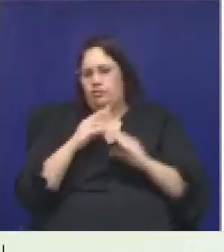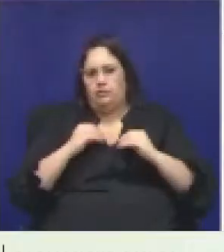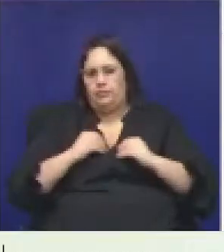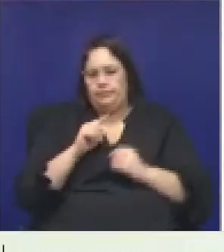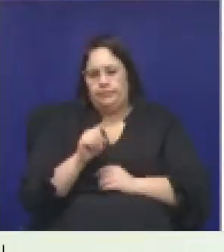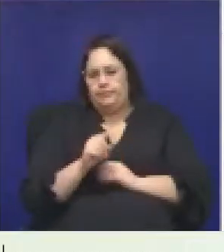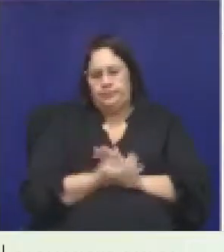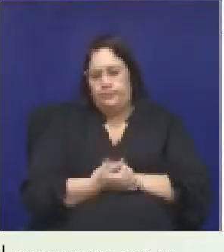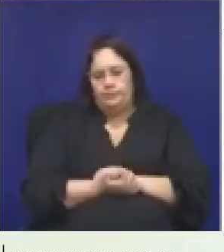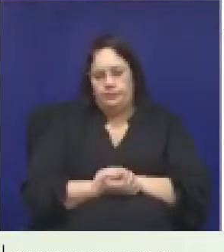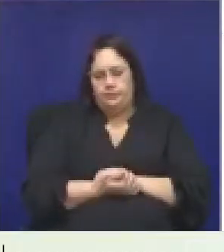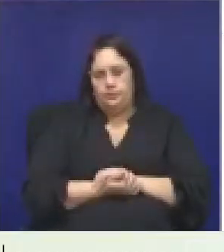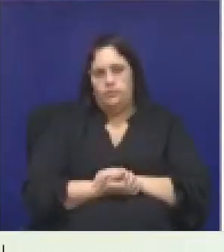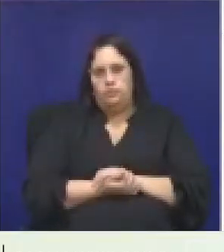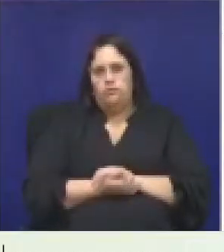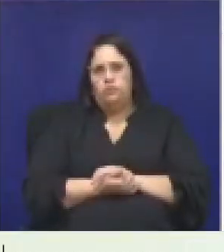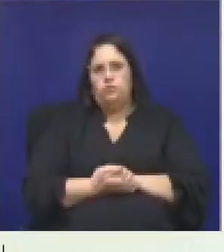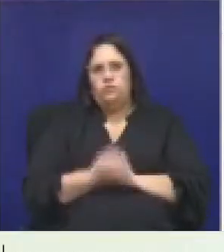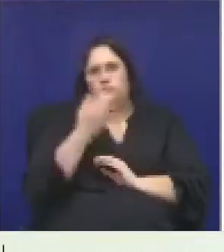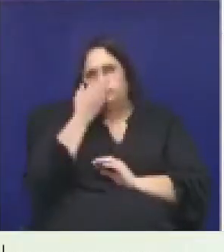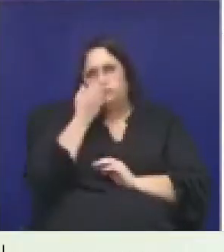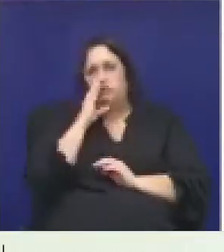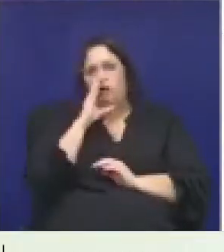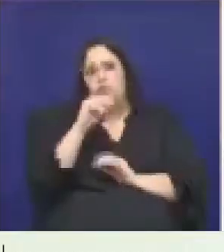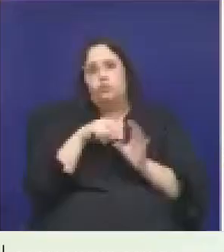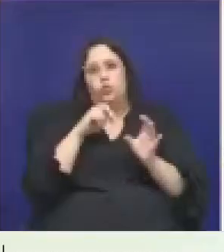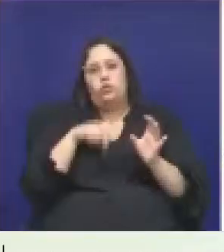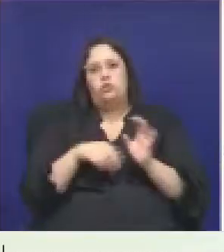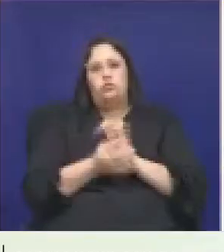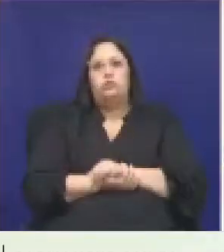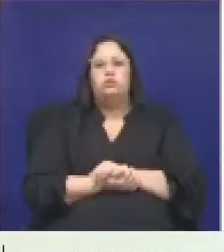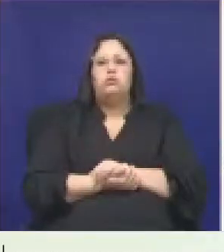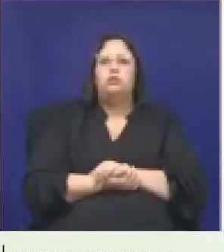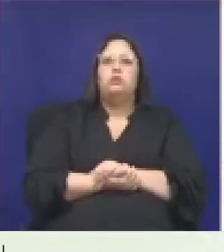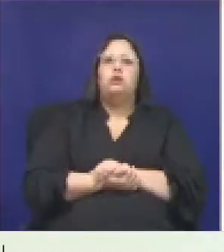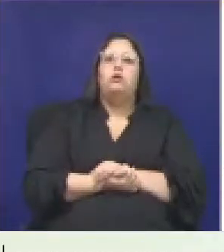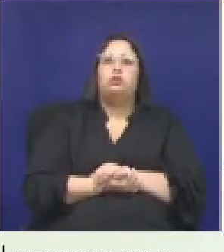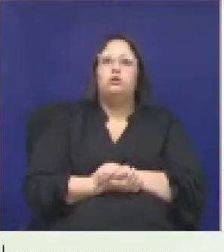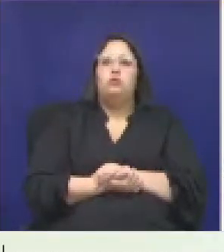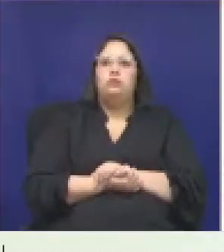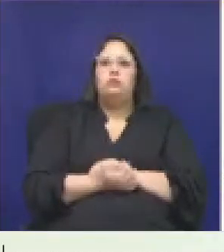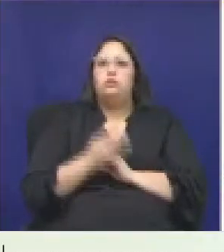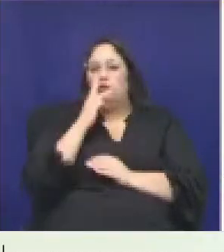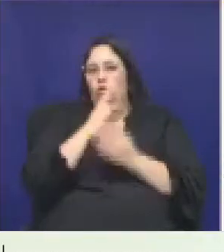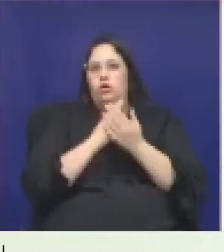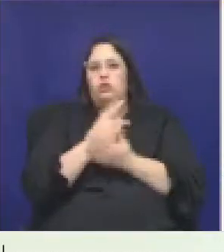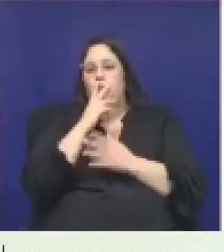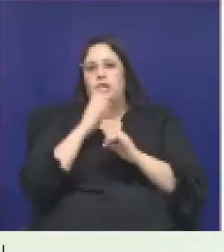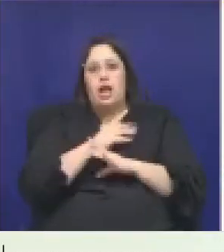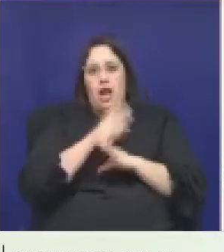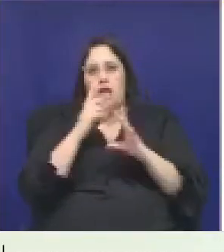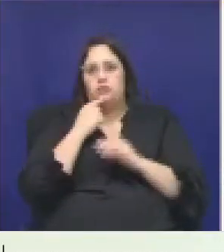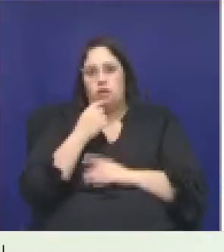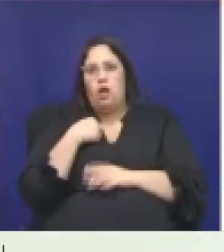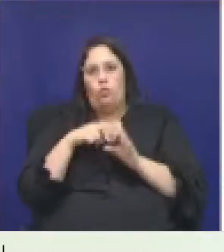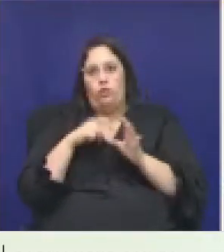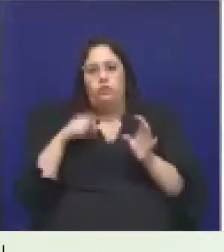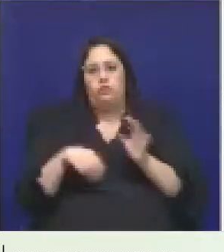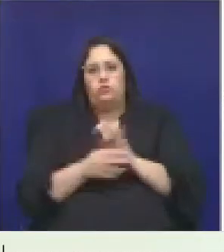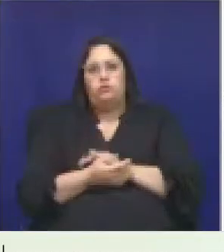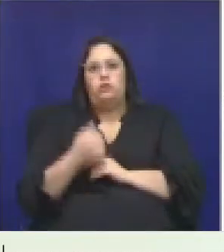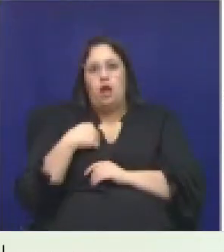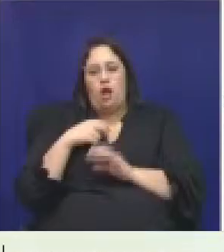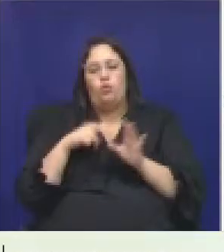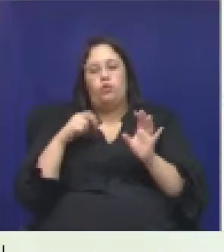acceptable. You asked him to withdraw. I would, he has withdrawn, but Honorable Bergman, can you make it clear and just say I withdraw? I